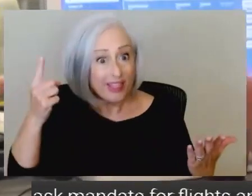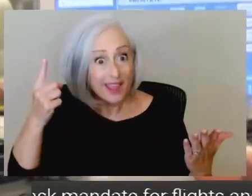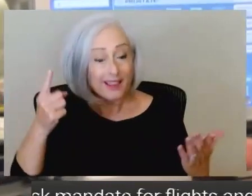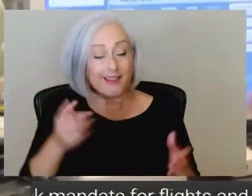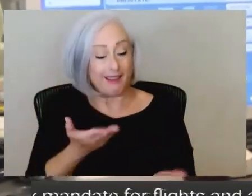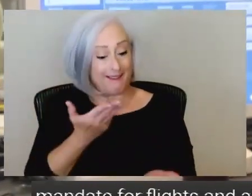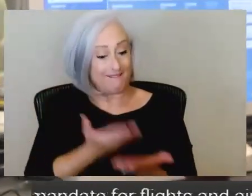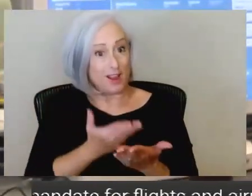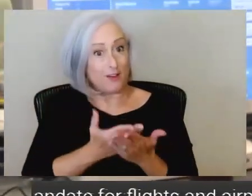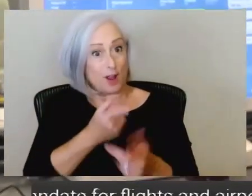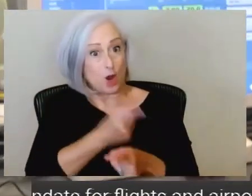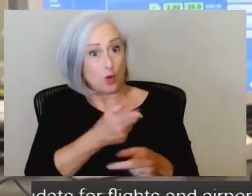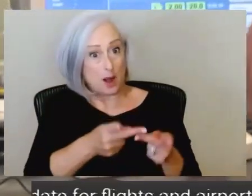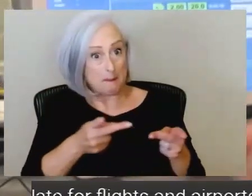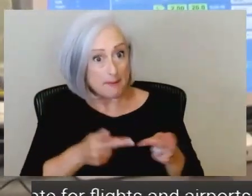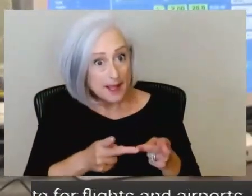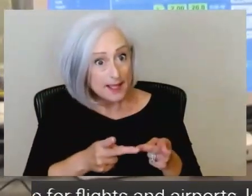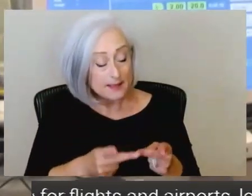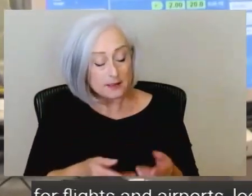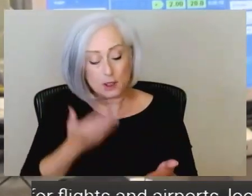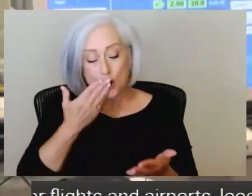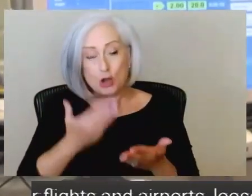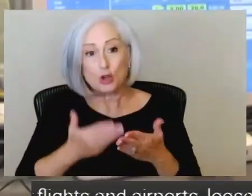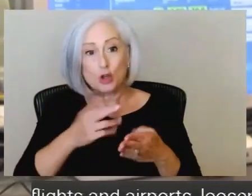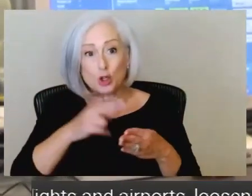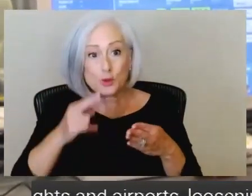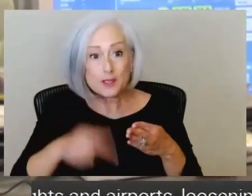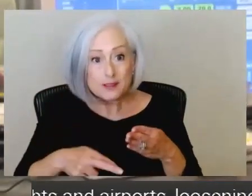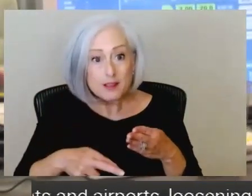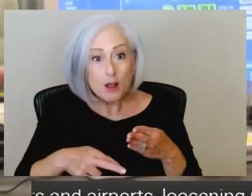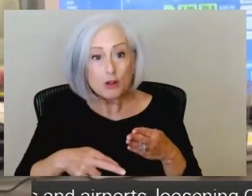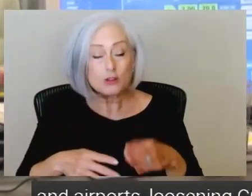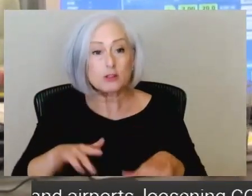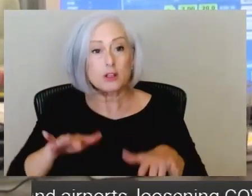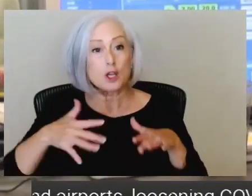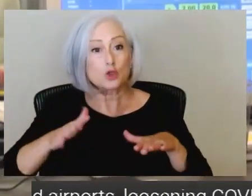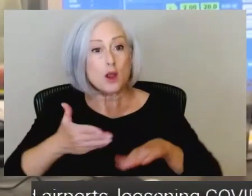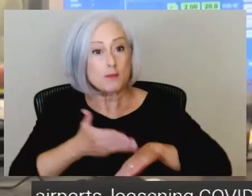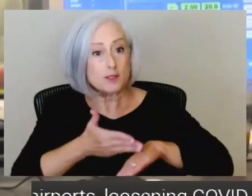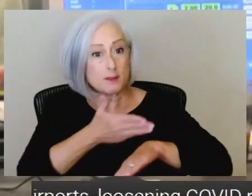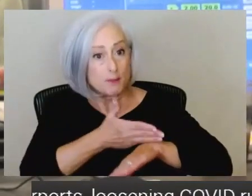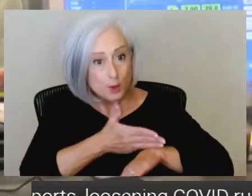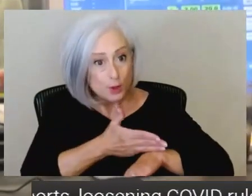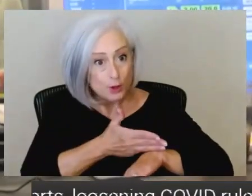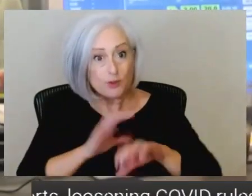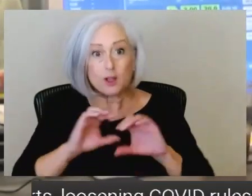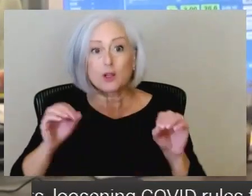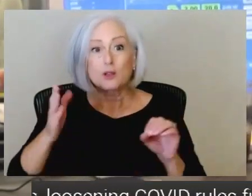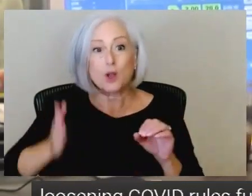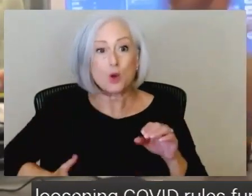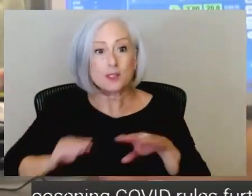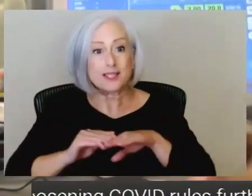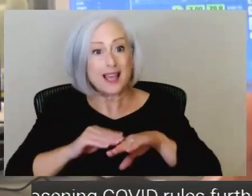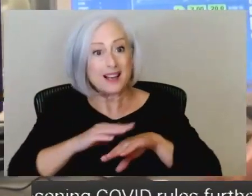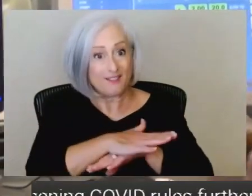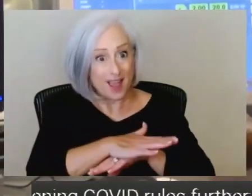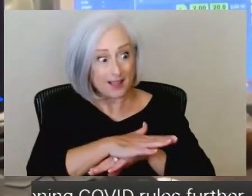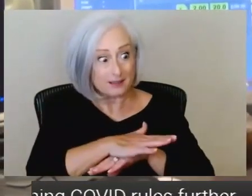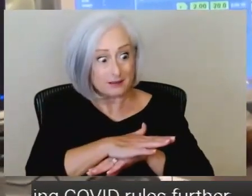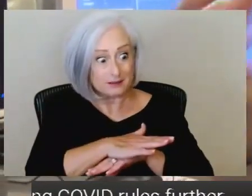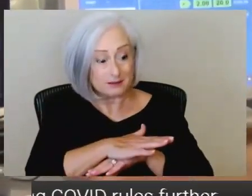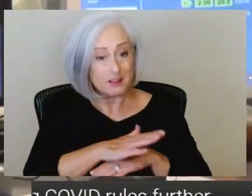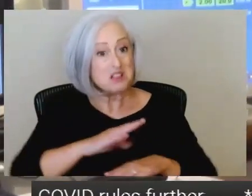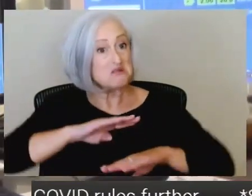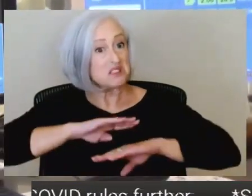we're noticing her tremors getting better, she's not having side effects. And once we're happy with that verification, then we go on to the real